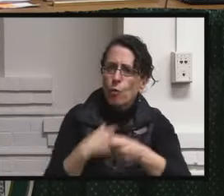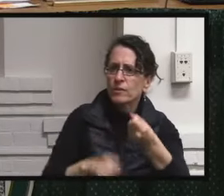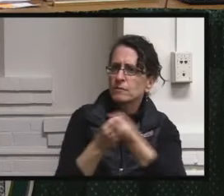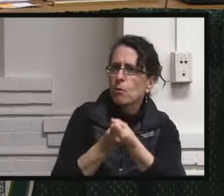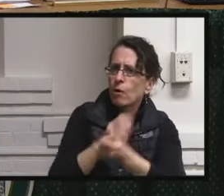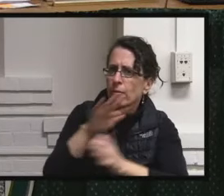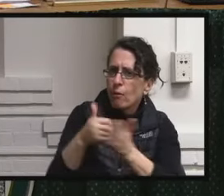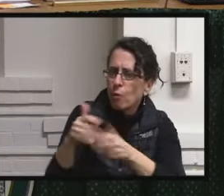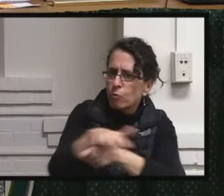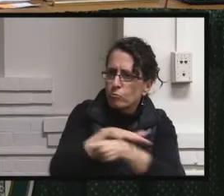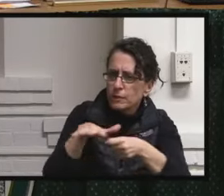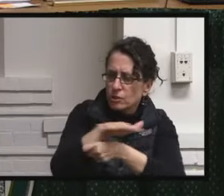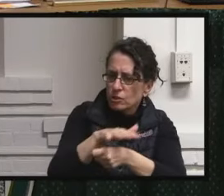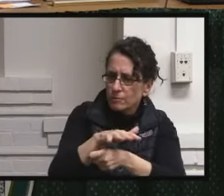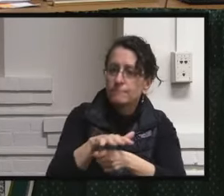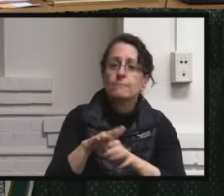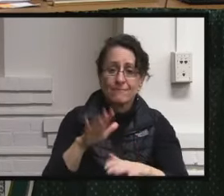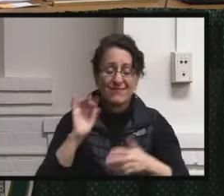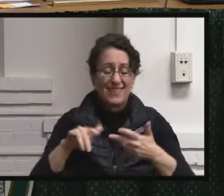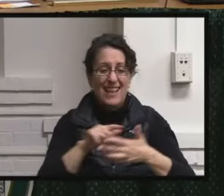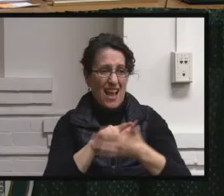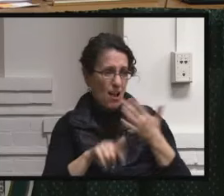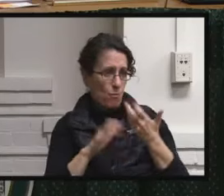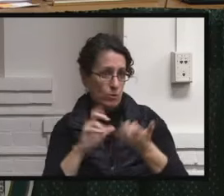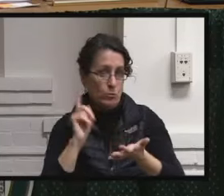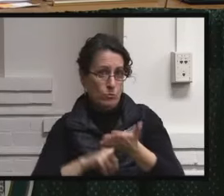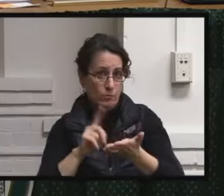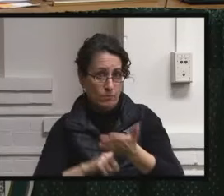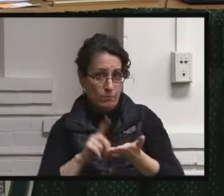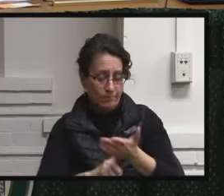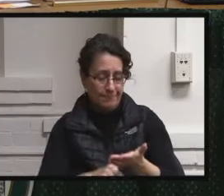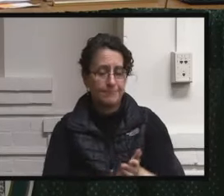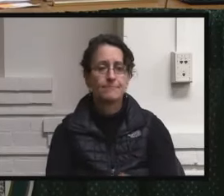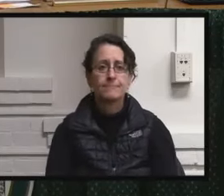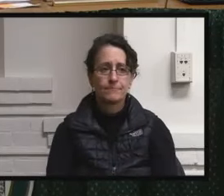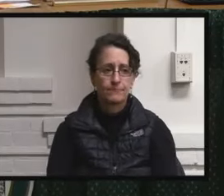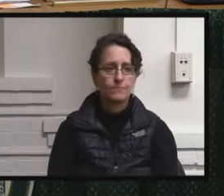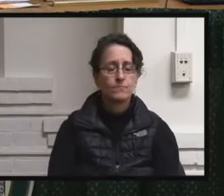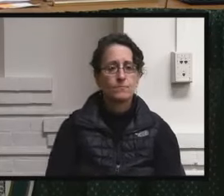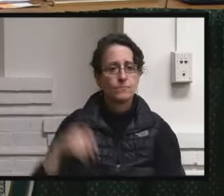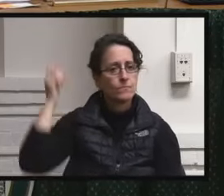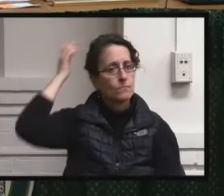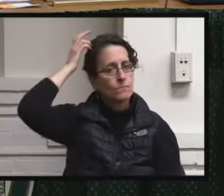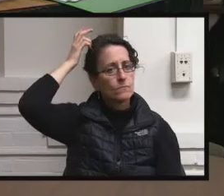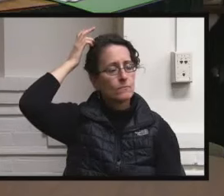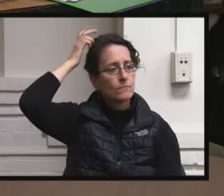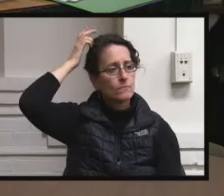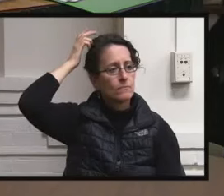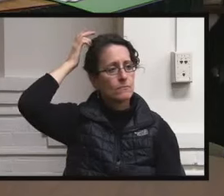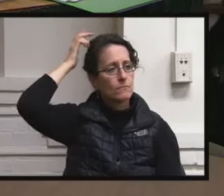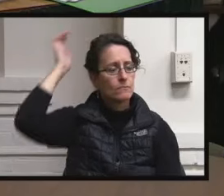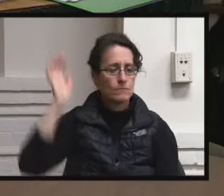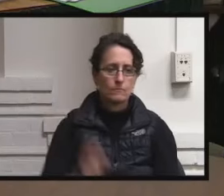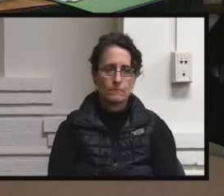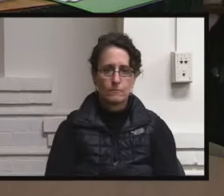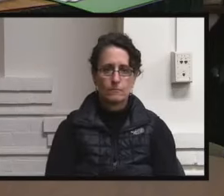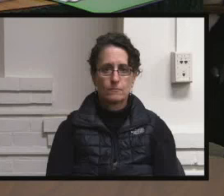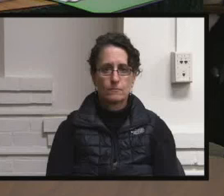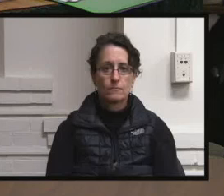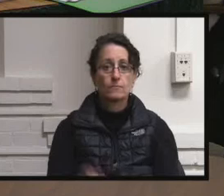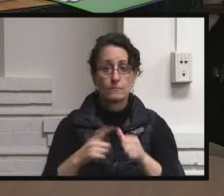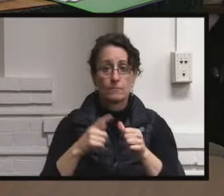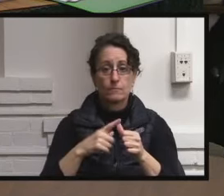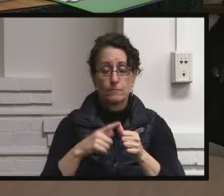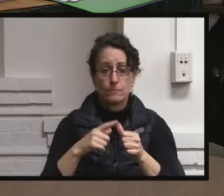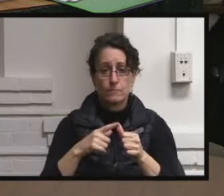So that's what I think that we're here to talk about tonight. And I'm gonna start by asking Peter